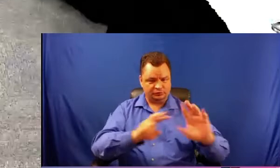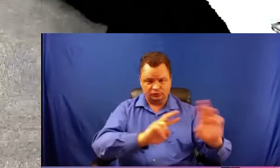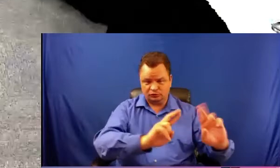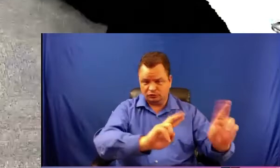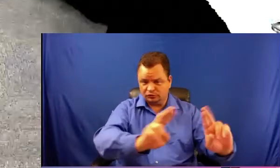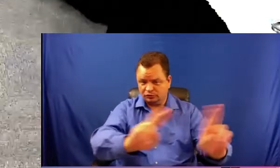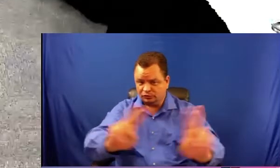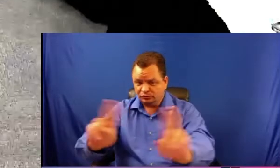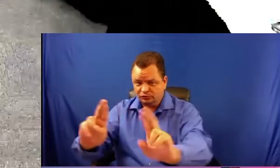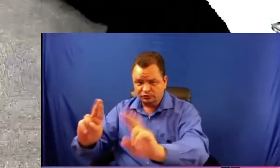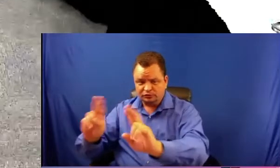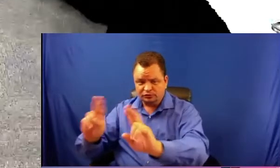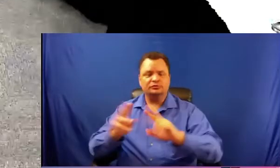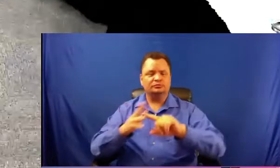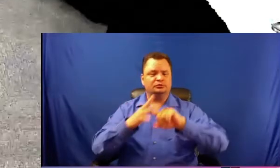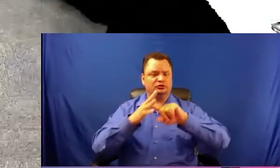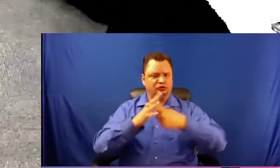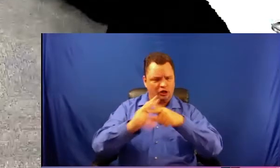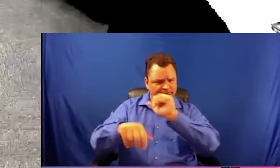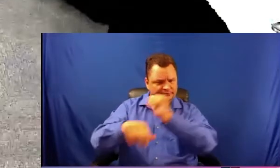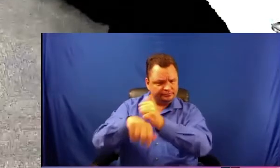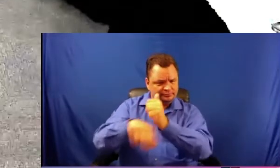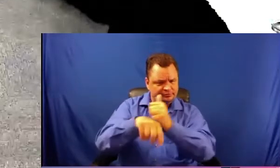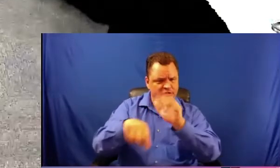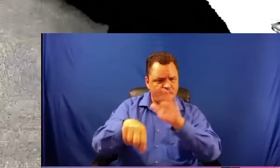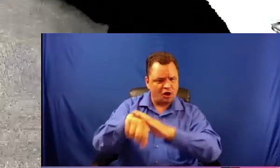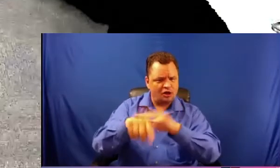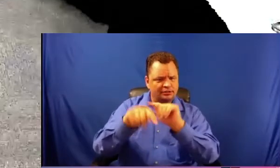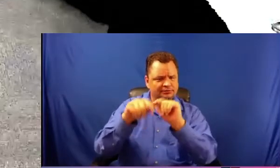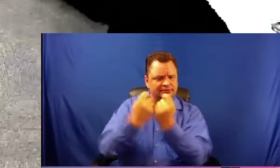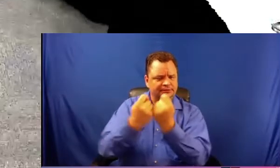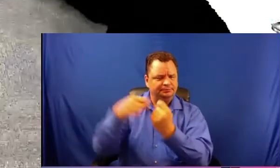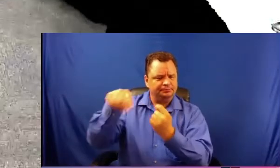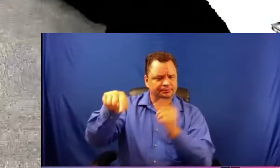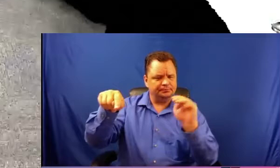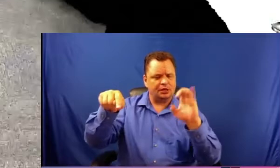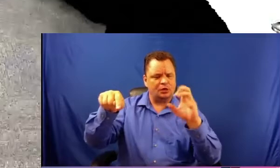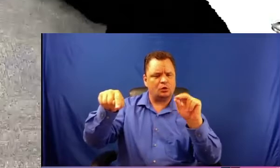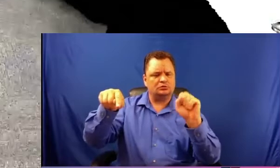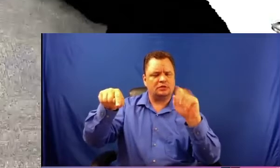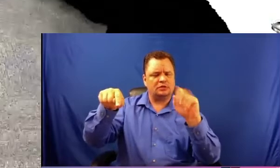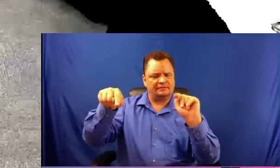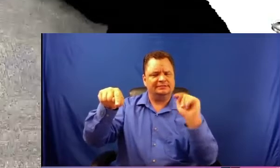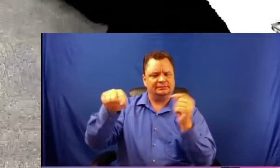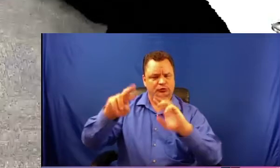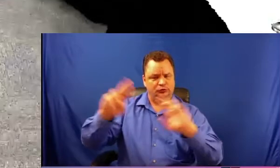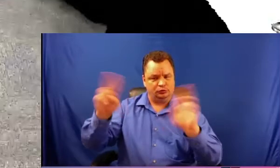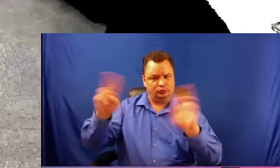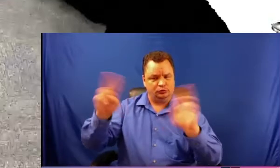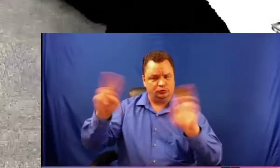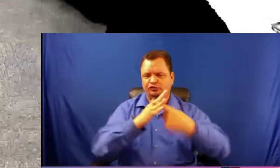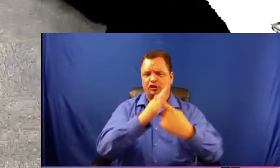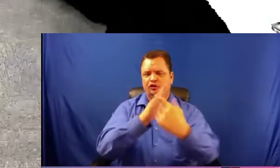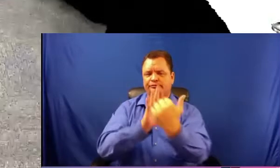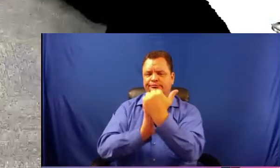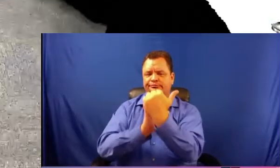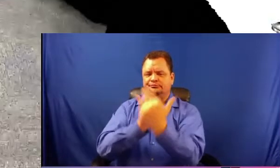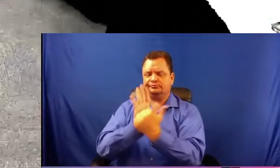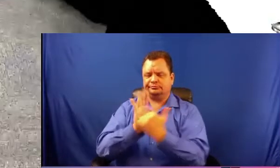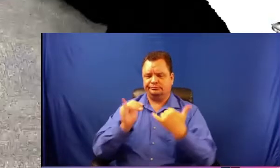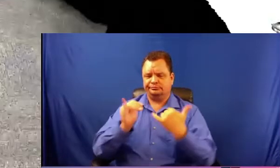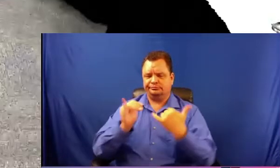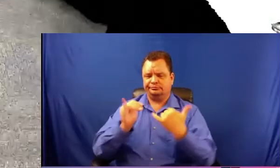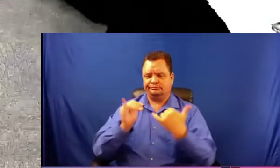Teams as well. So we like to start with a board member roll call. So Commissioner Tammy